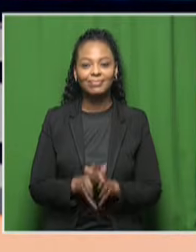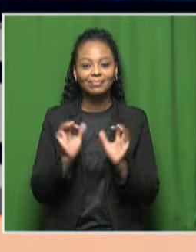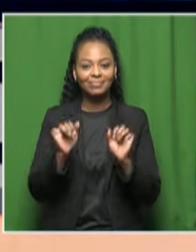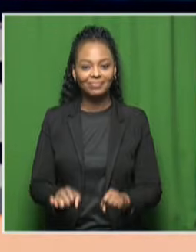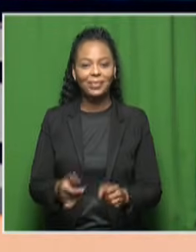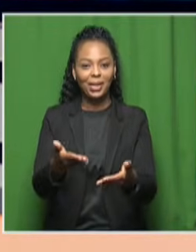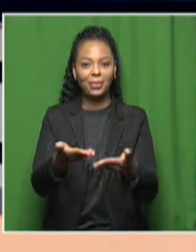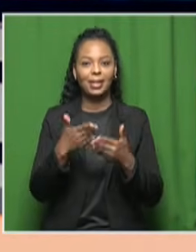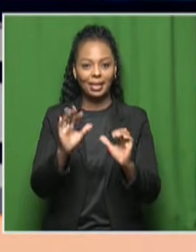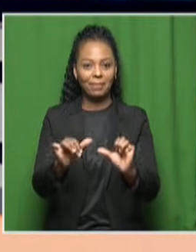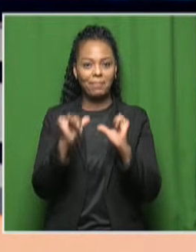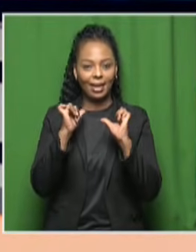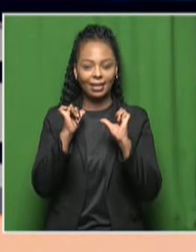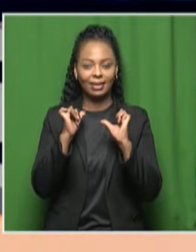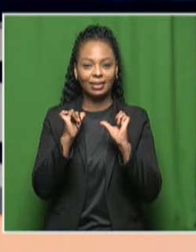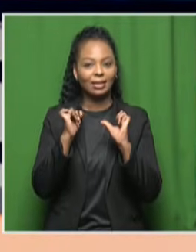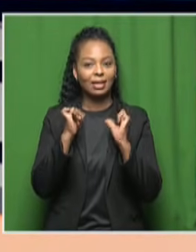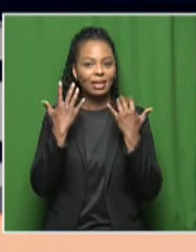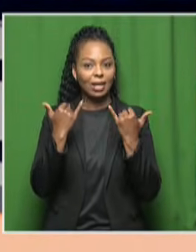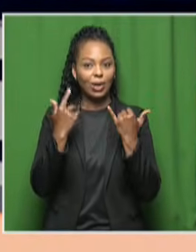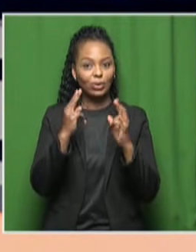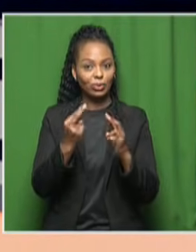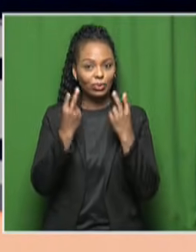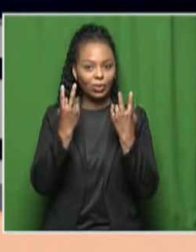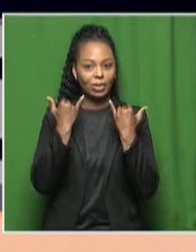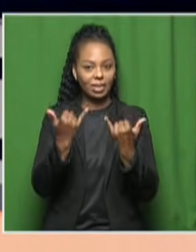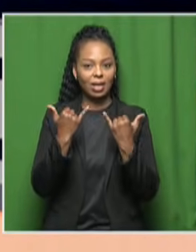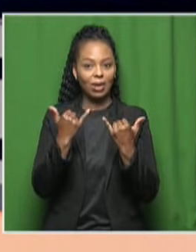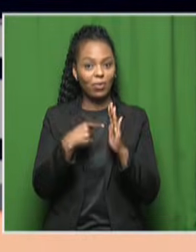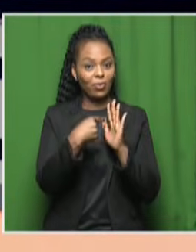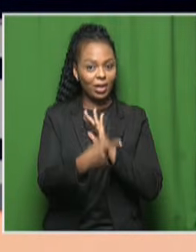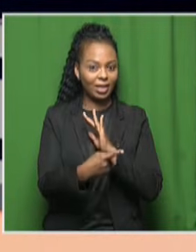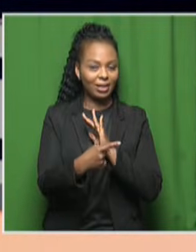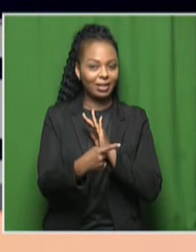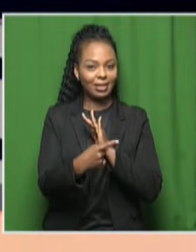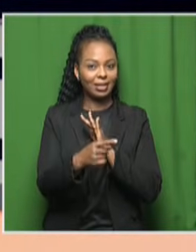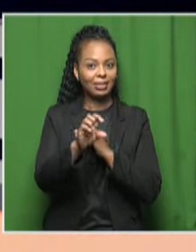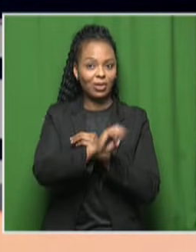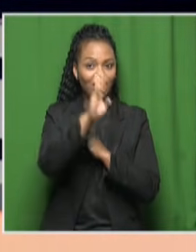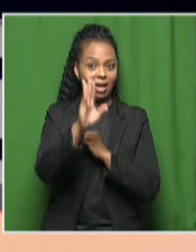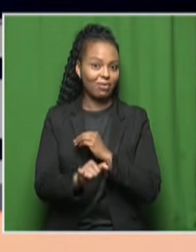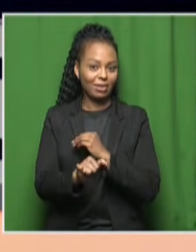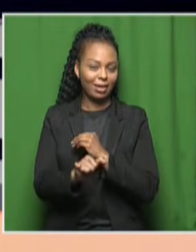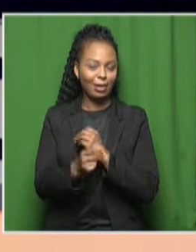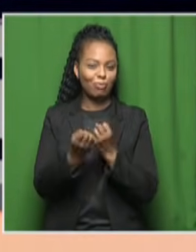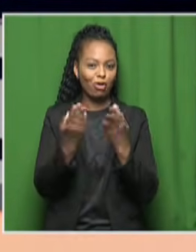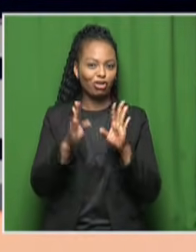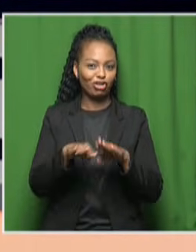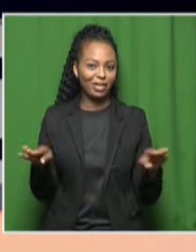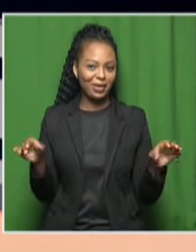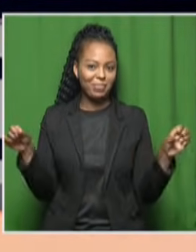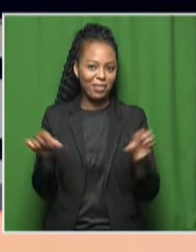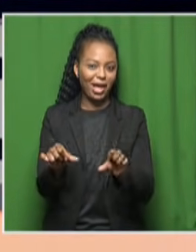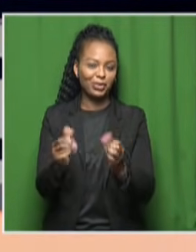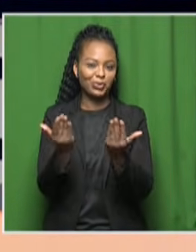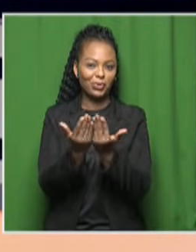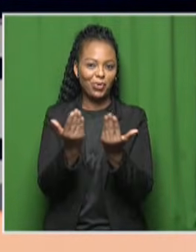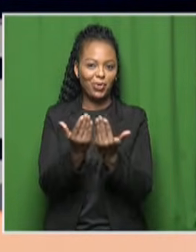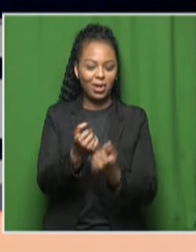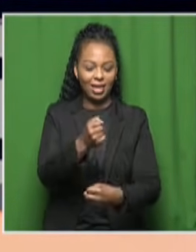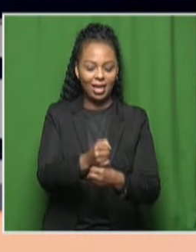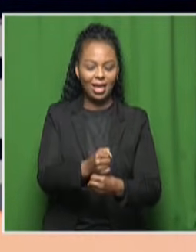Welcome back. Now, we saw this week South African children going back to school for the first week of the 2026 academic year.